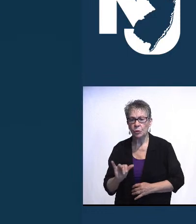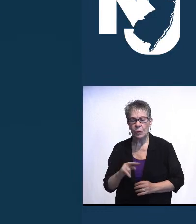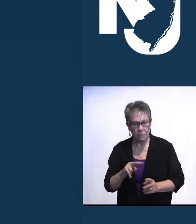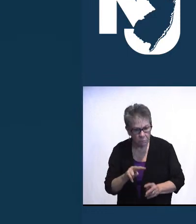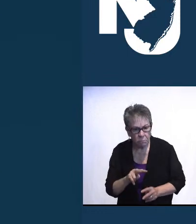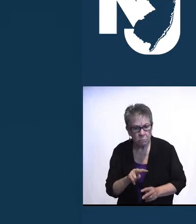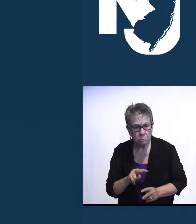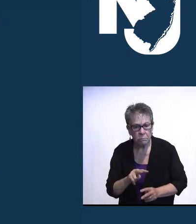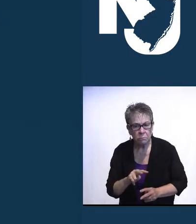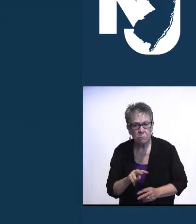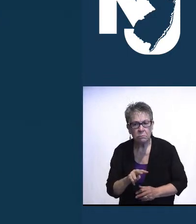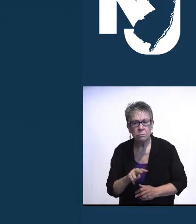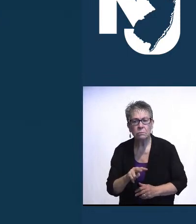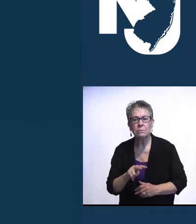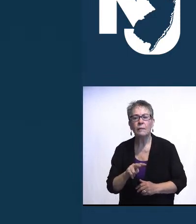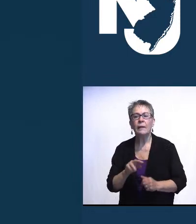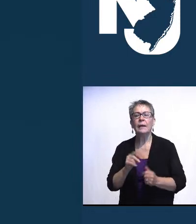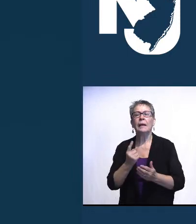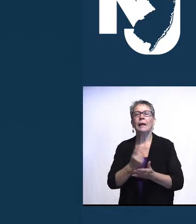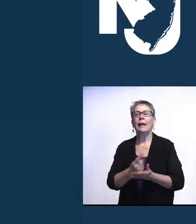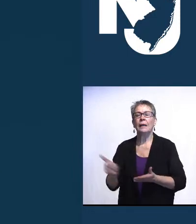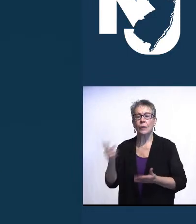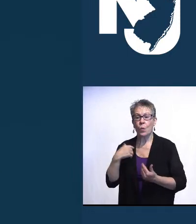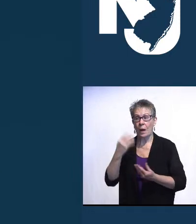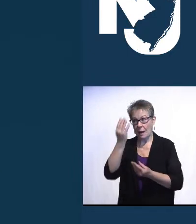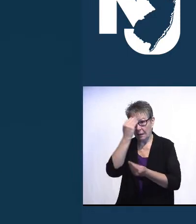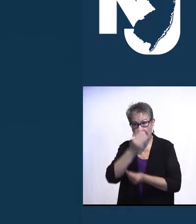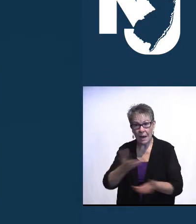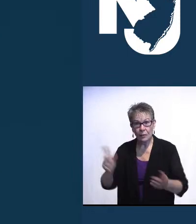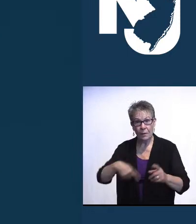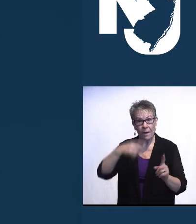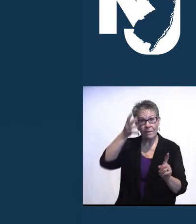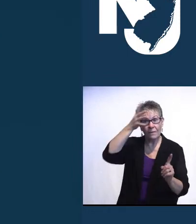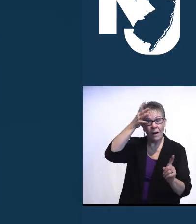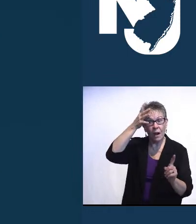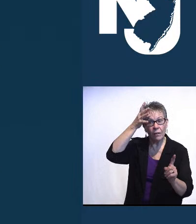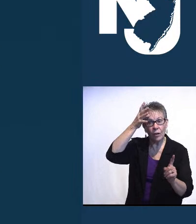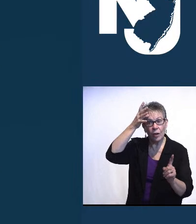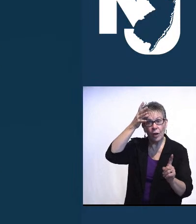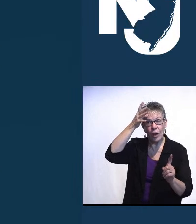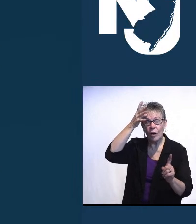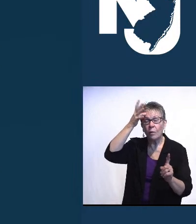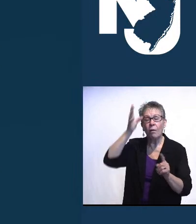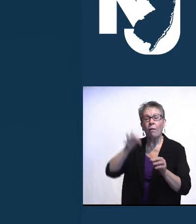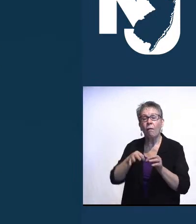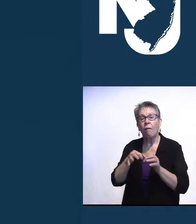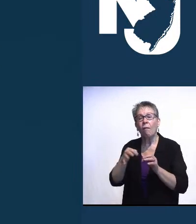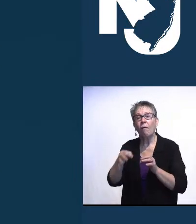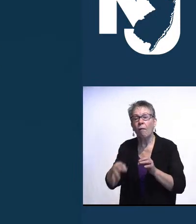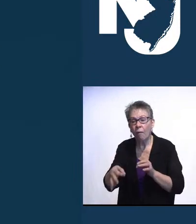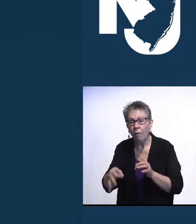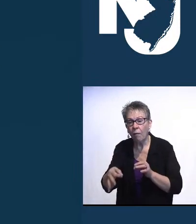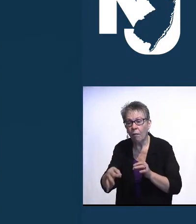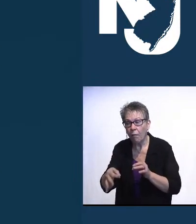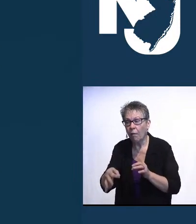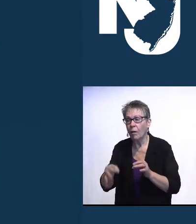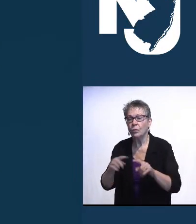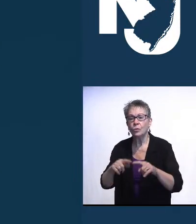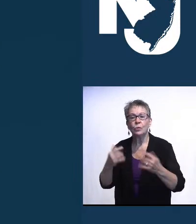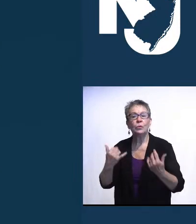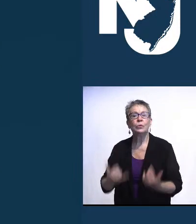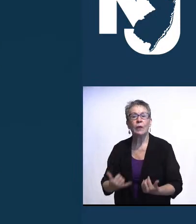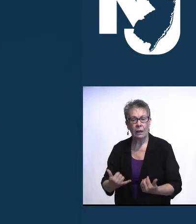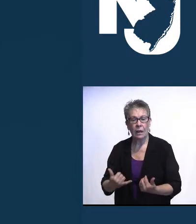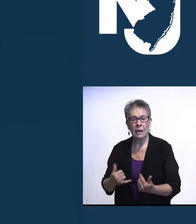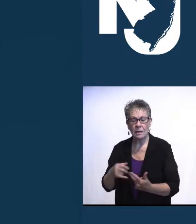word that Vinny died, and then I spoke to his mom and Vincent Sr.'s wife, Ellen, and you can imagine how busted up they all